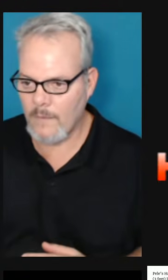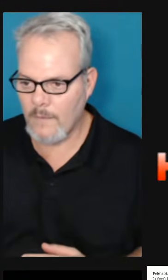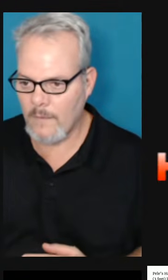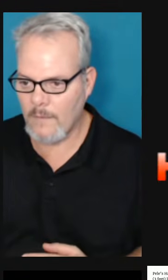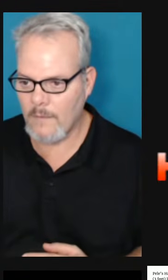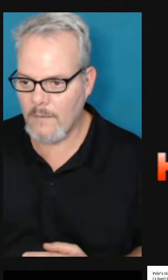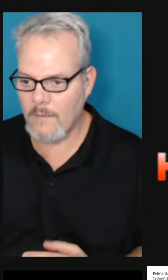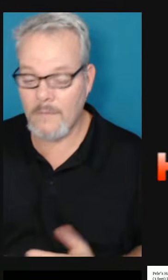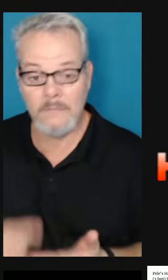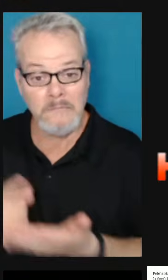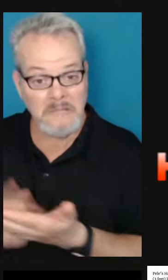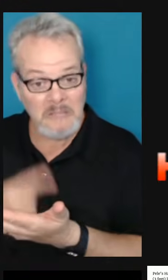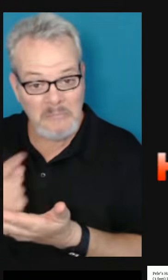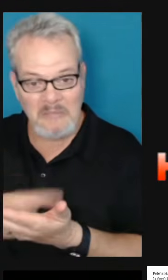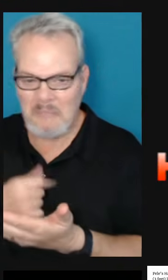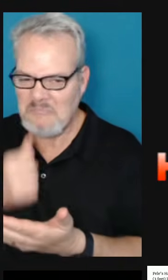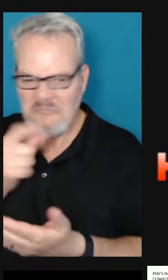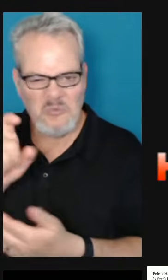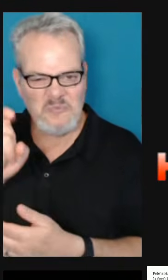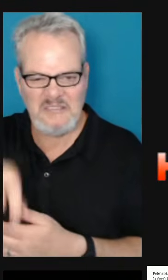does not require any action,